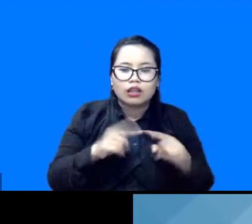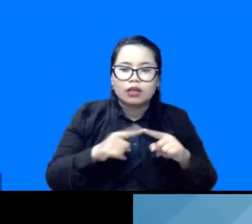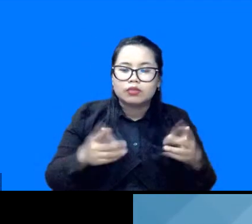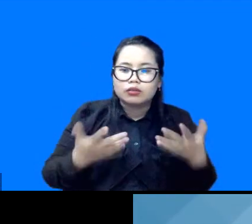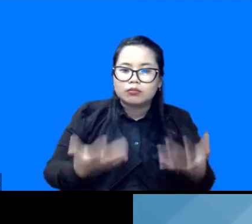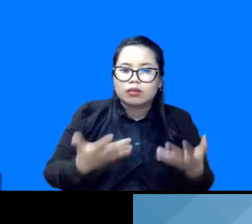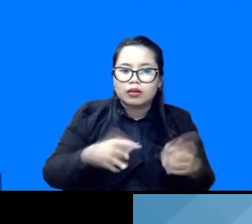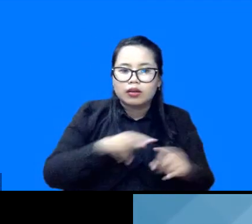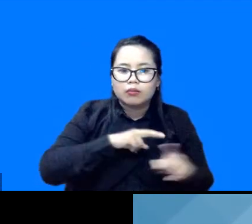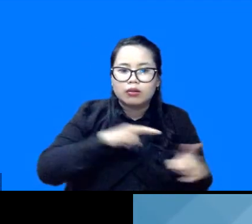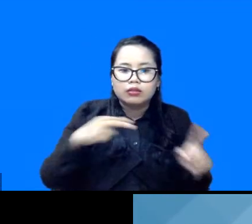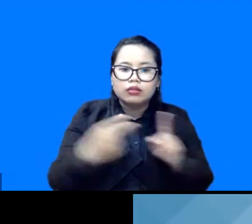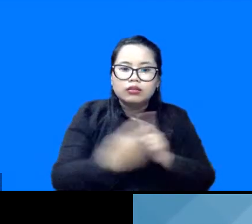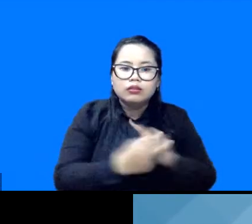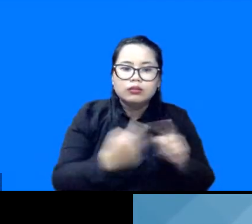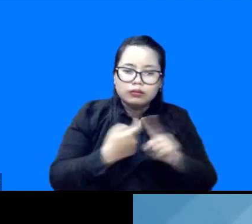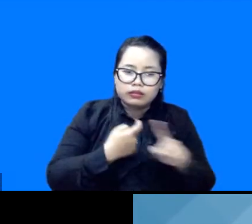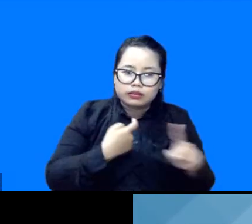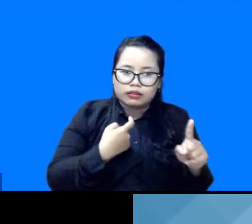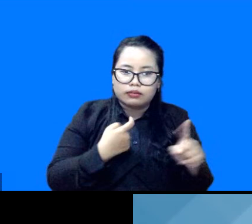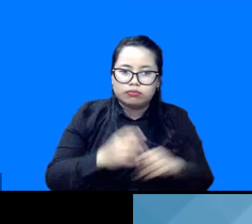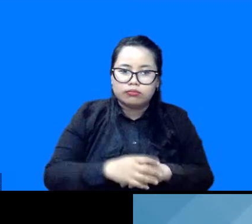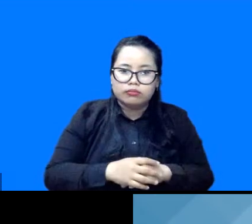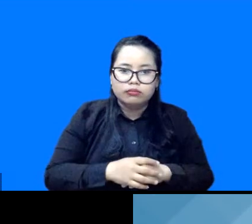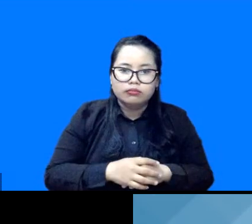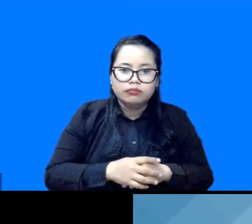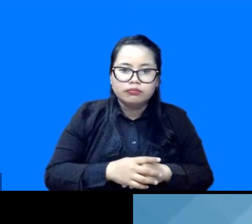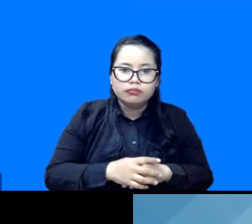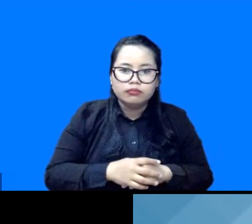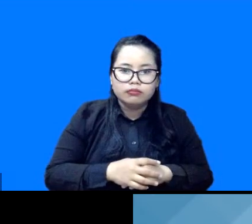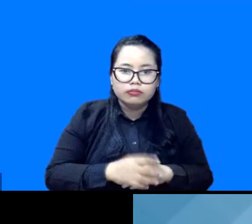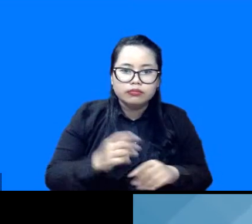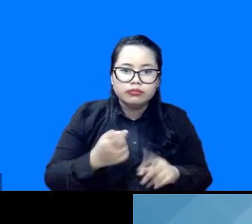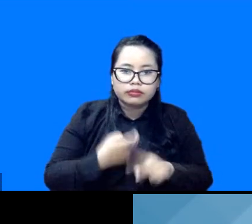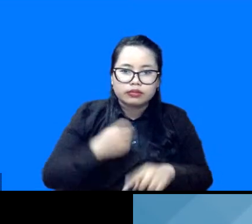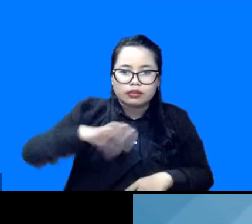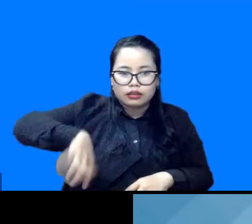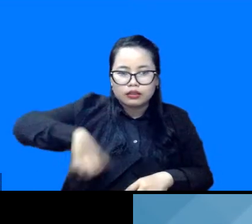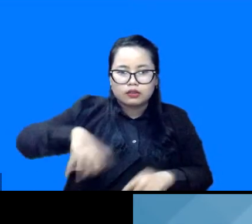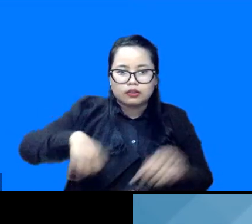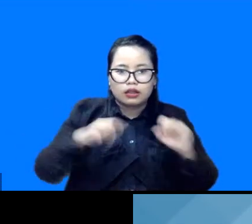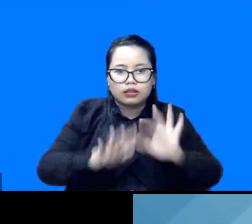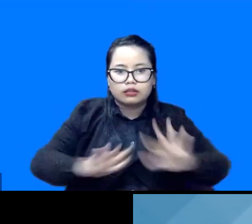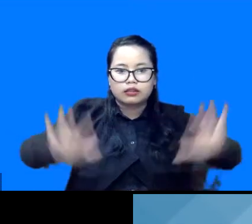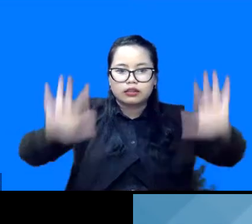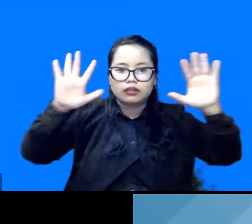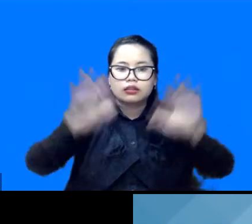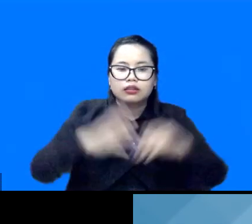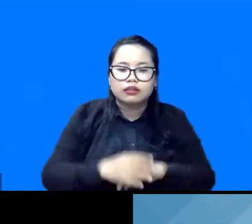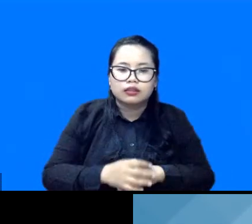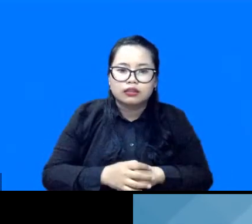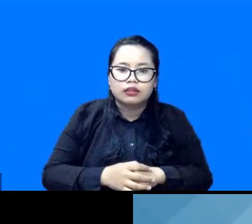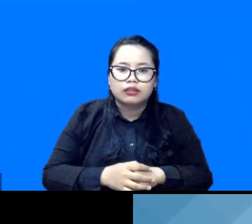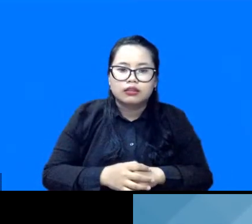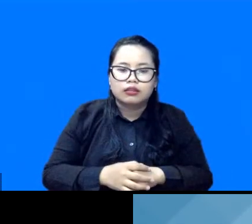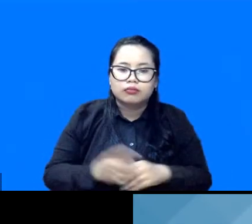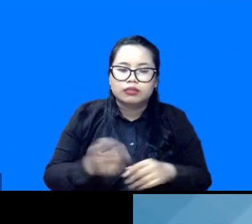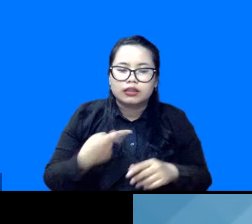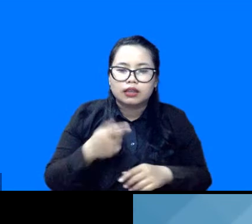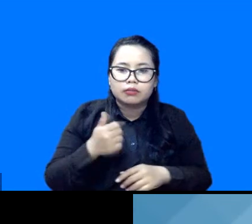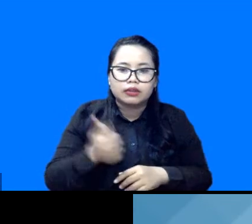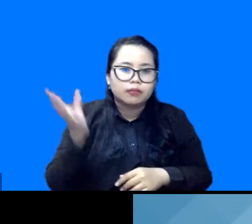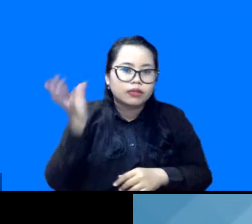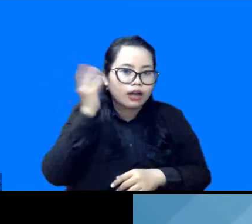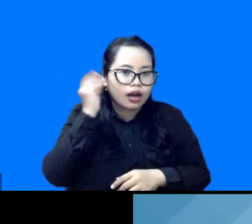our regional ASEAN, and I'm totally excited to hear about that. And also we have lots of ASEAN summit